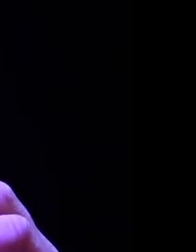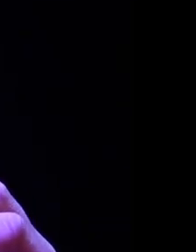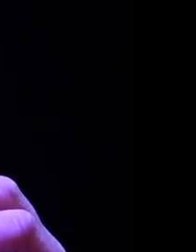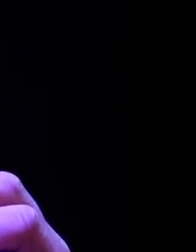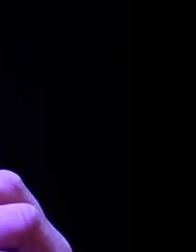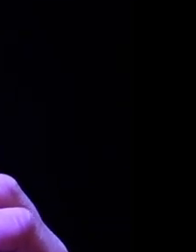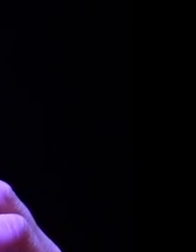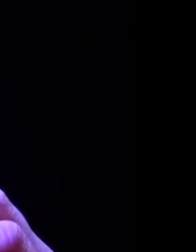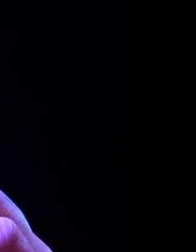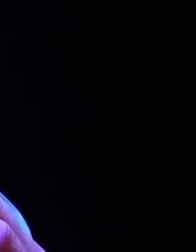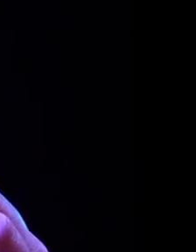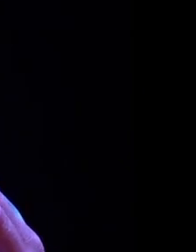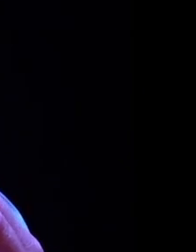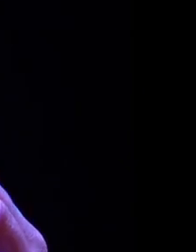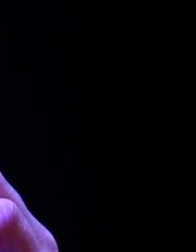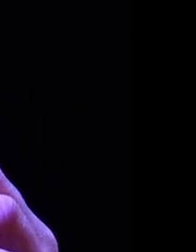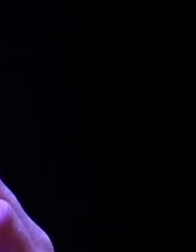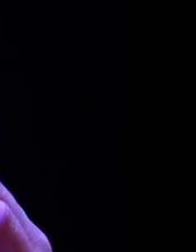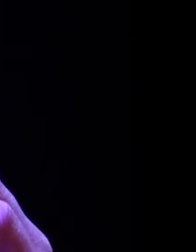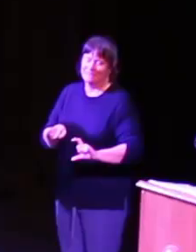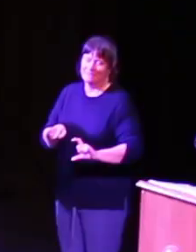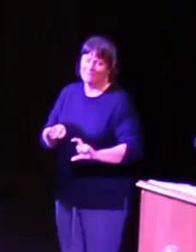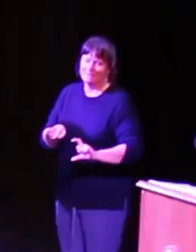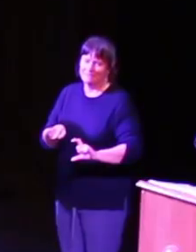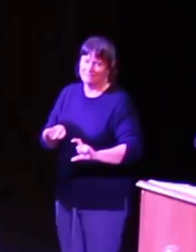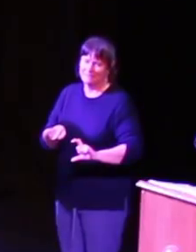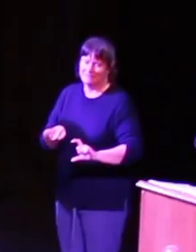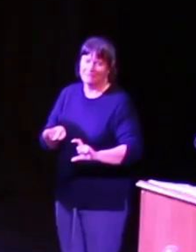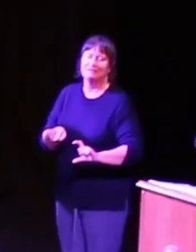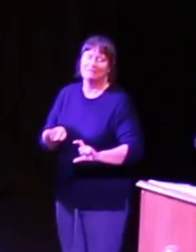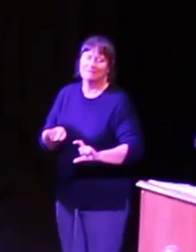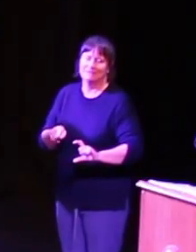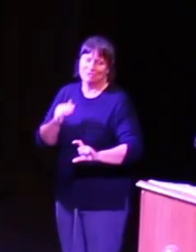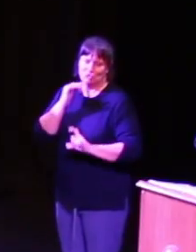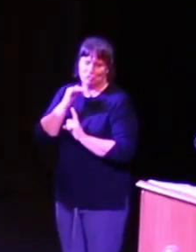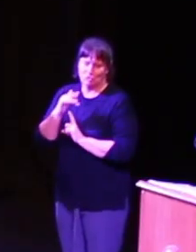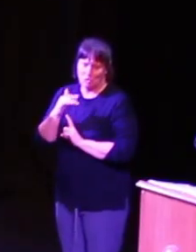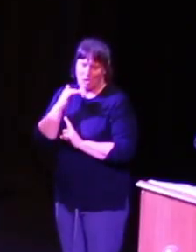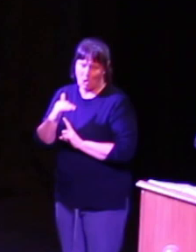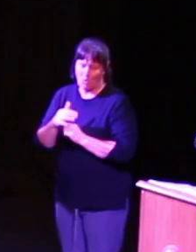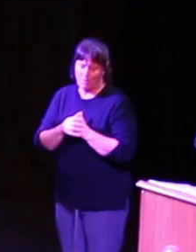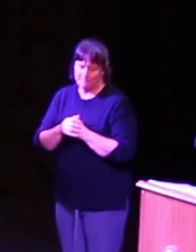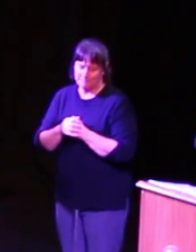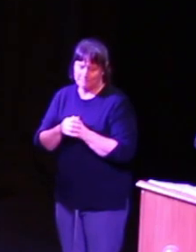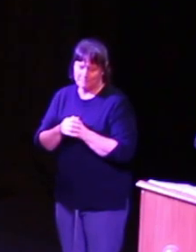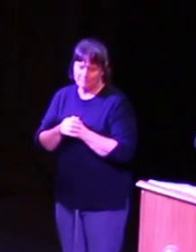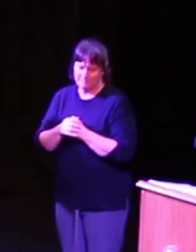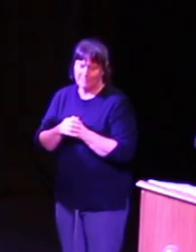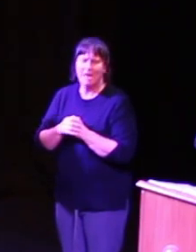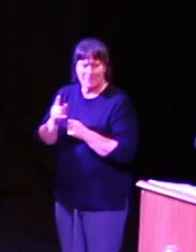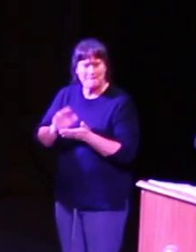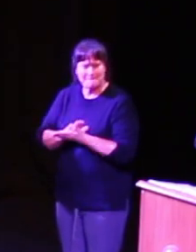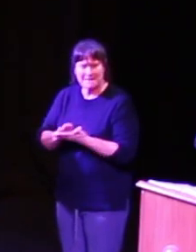already know what he says. And it was that, kua kaupapa i au te aroha, mā koutou e whakaoti. And what he